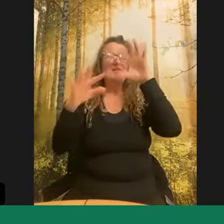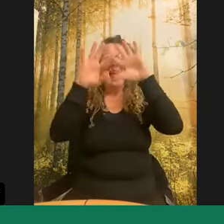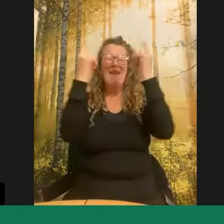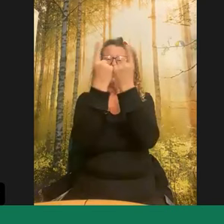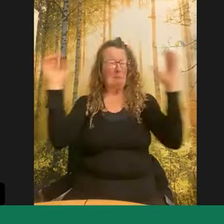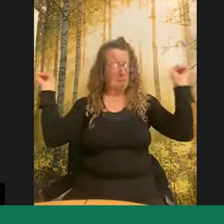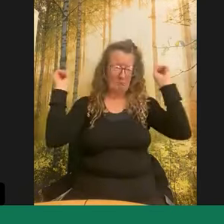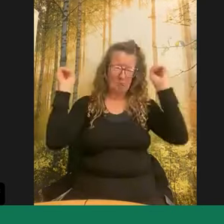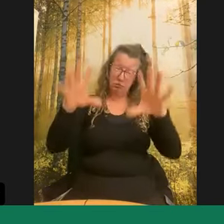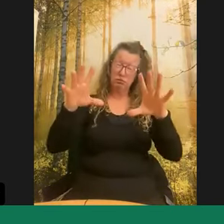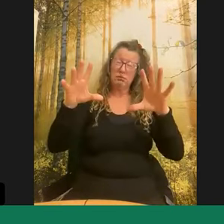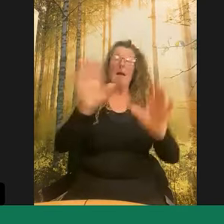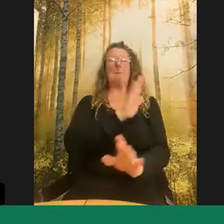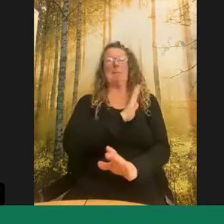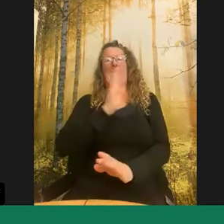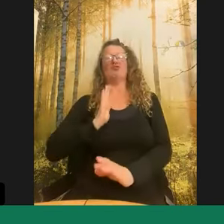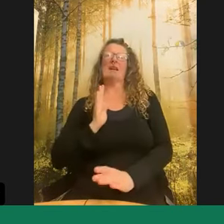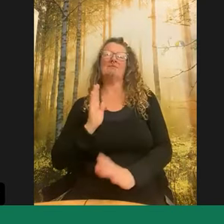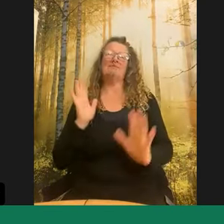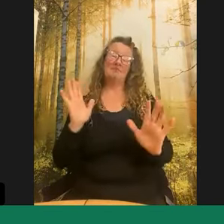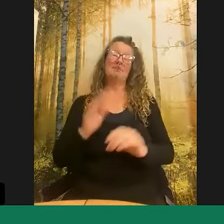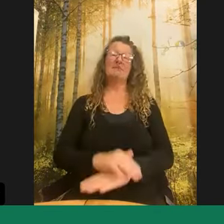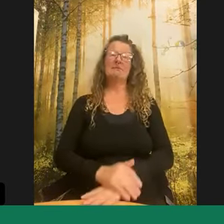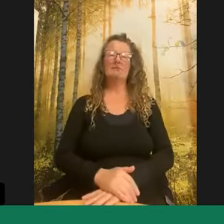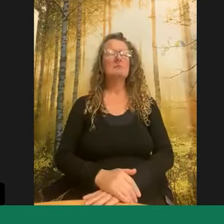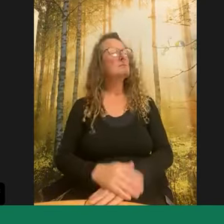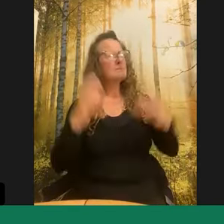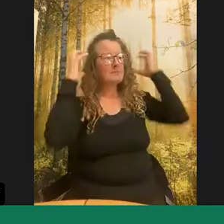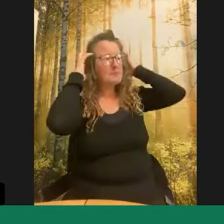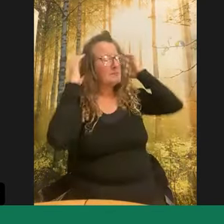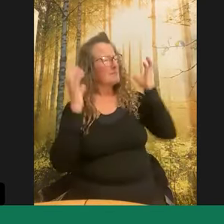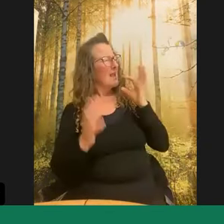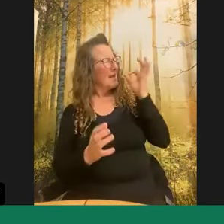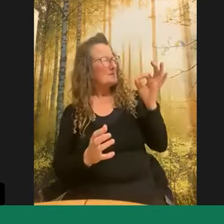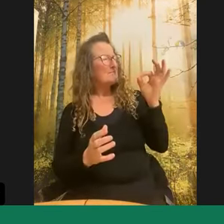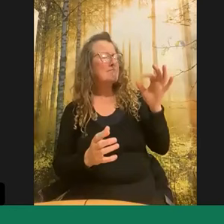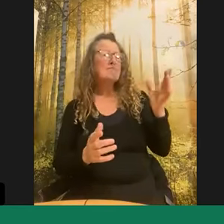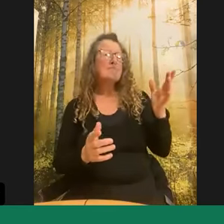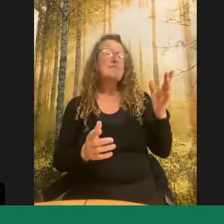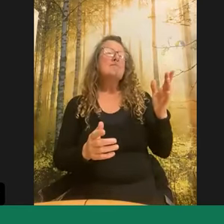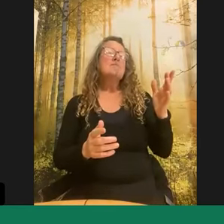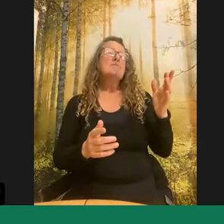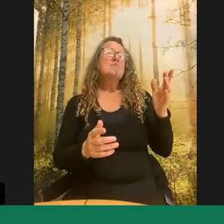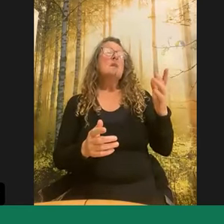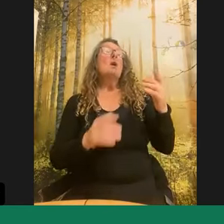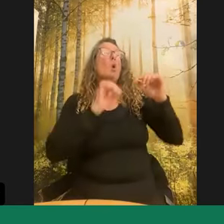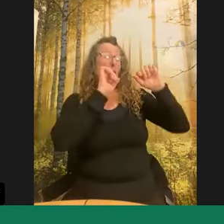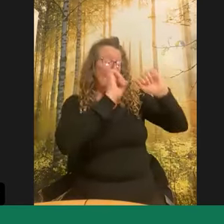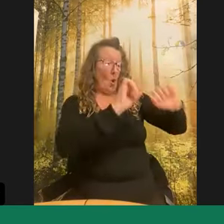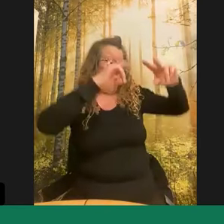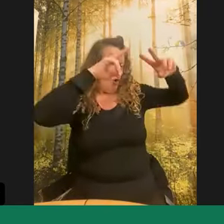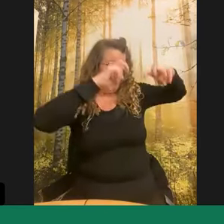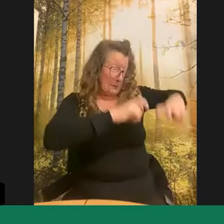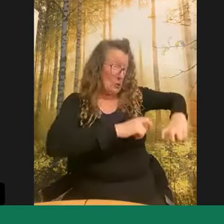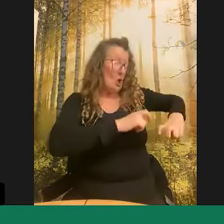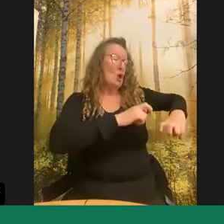military. So, yeah. Well, what do you think we can, you know, having taken all the research that you've done for this project and